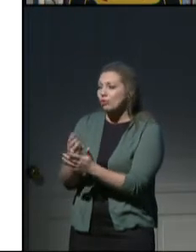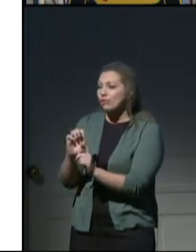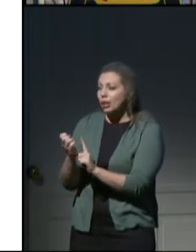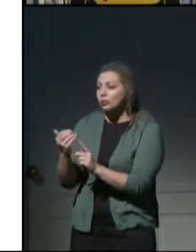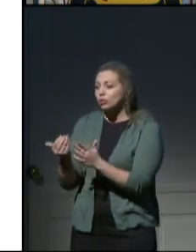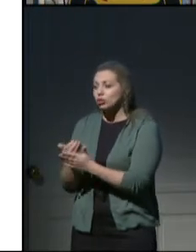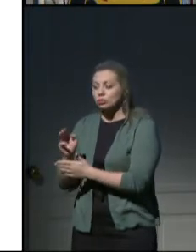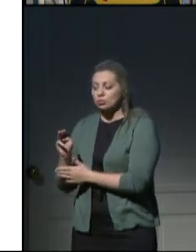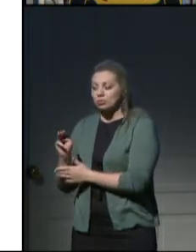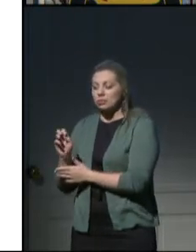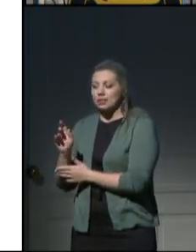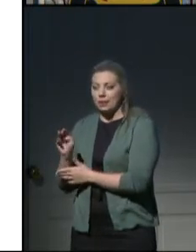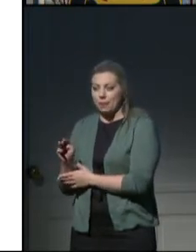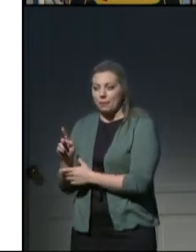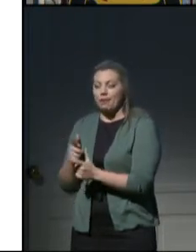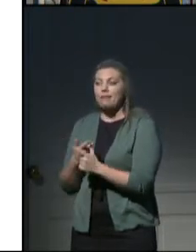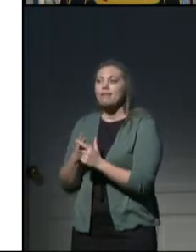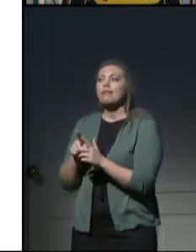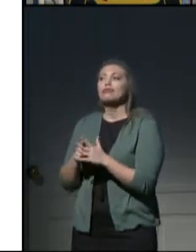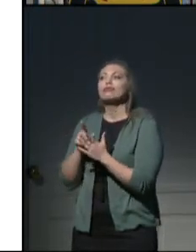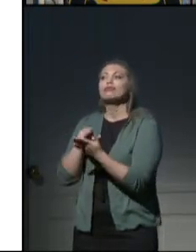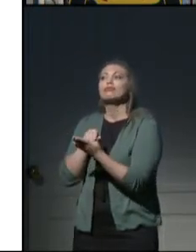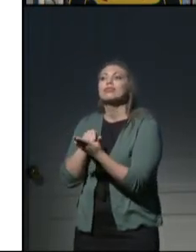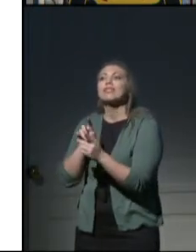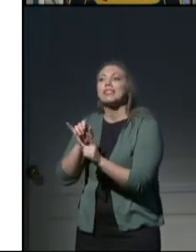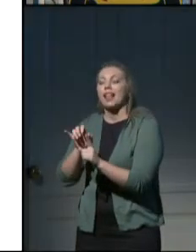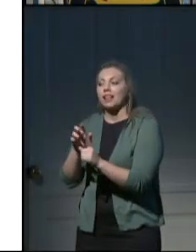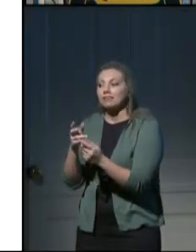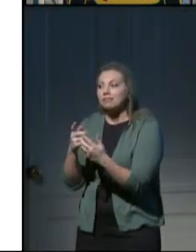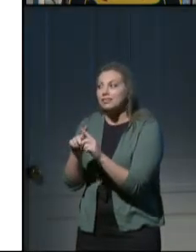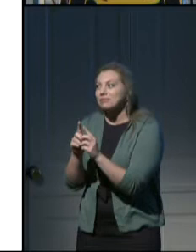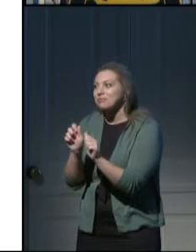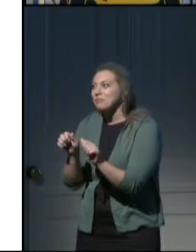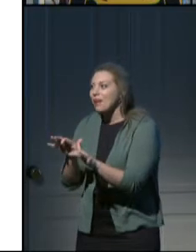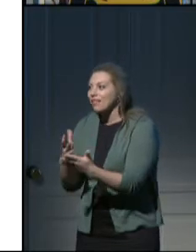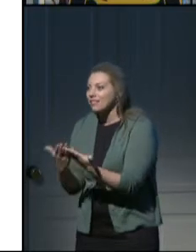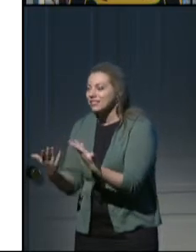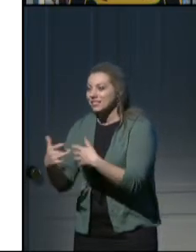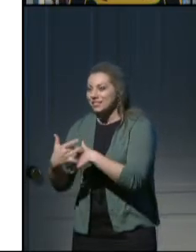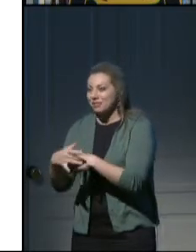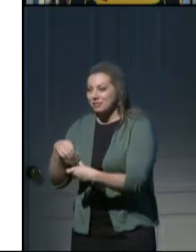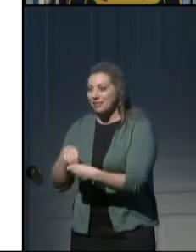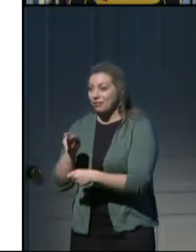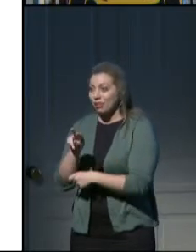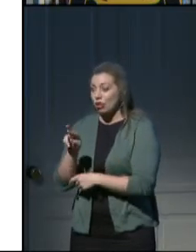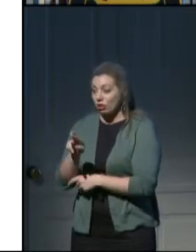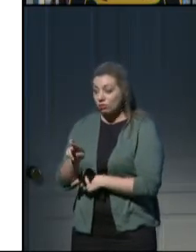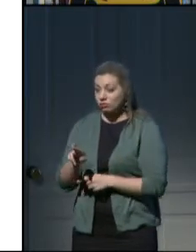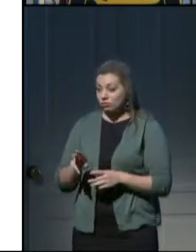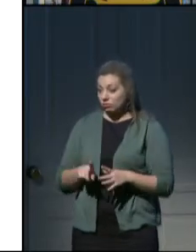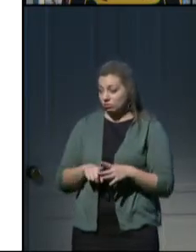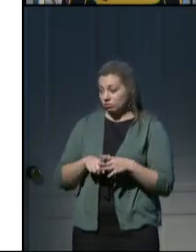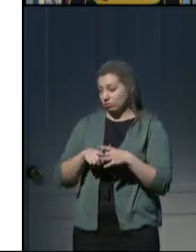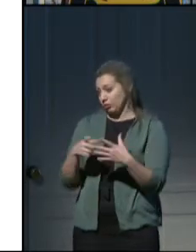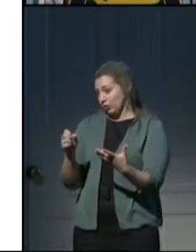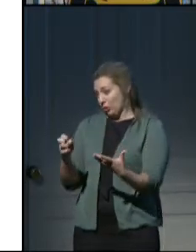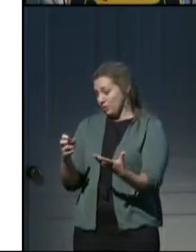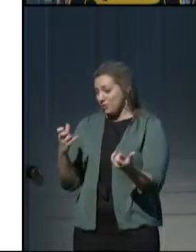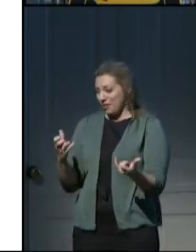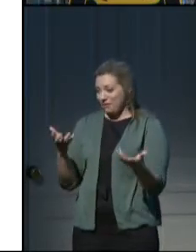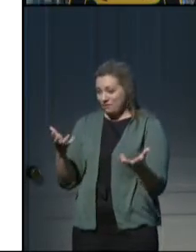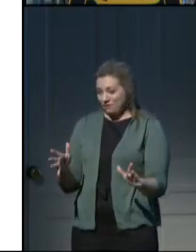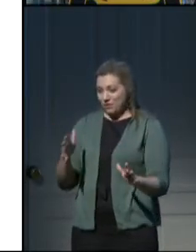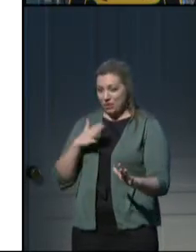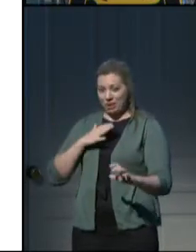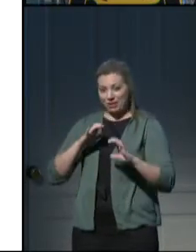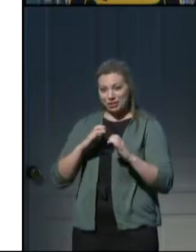they start to discover the magic that awaits for them in VR. Well, with that, that wraps up my talk. So let the panel